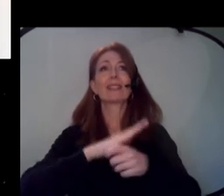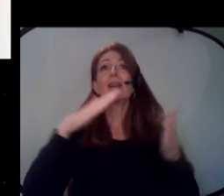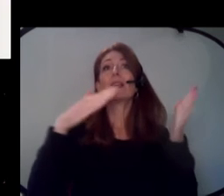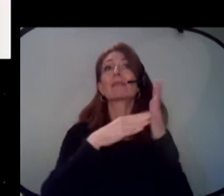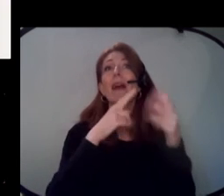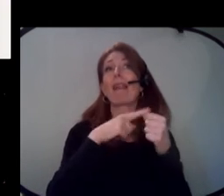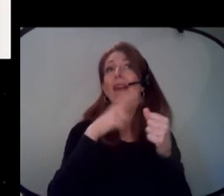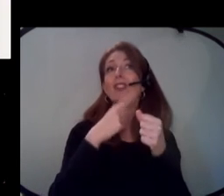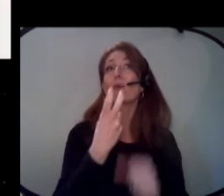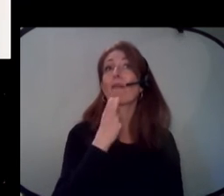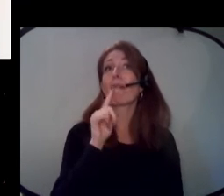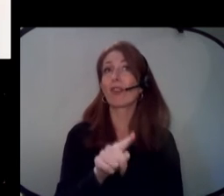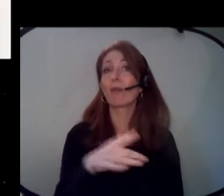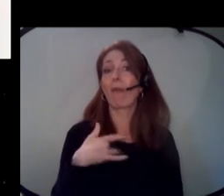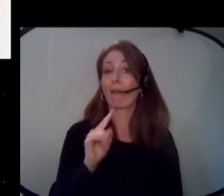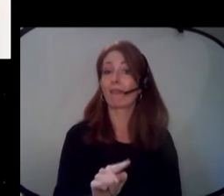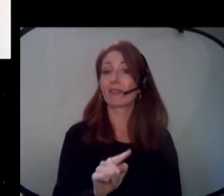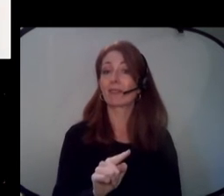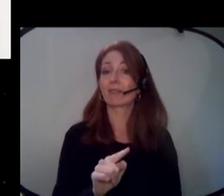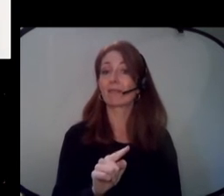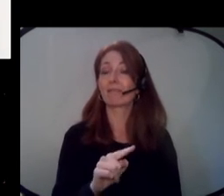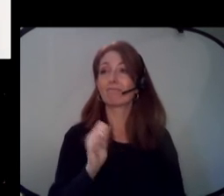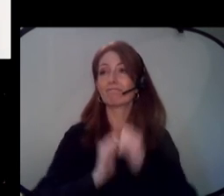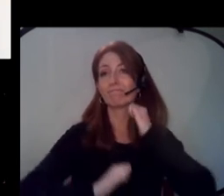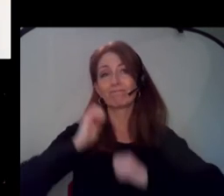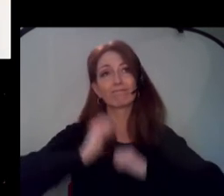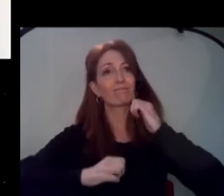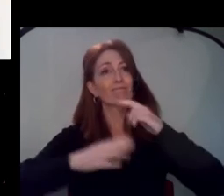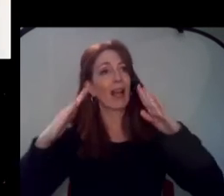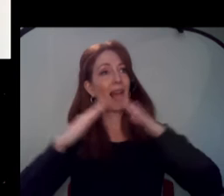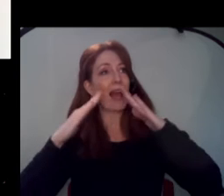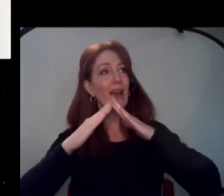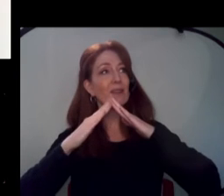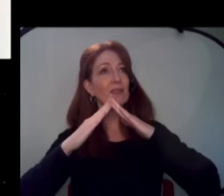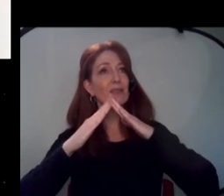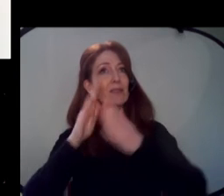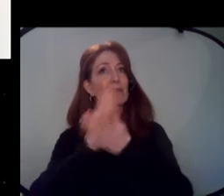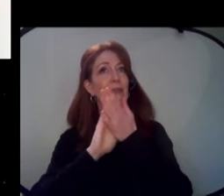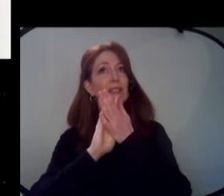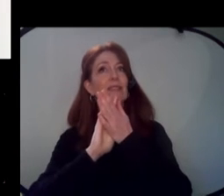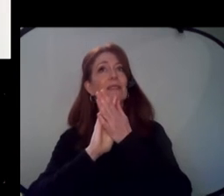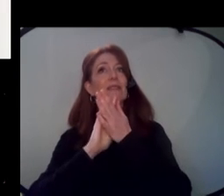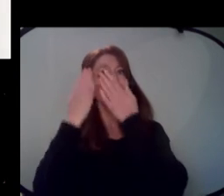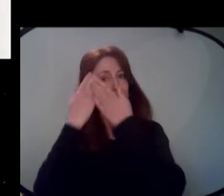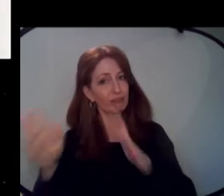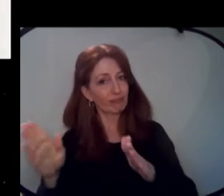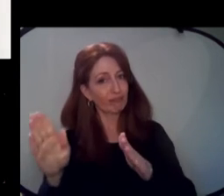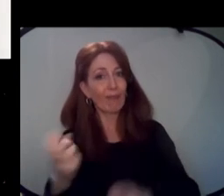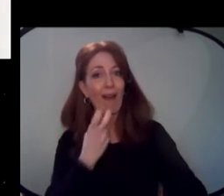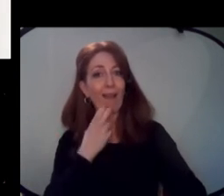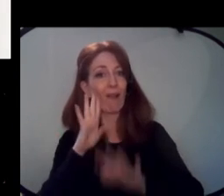is there putting together a house to commemorate his famous uncle. So Artemisia gets a commission